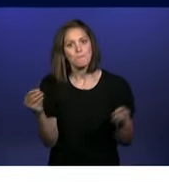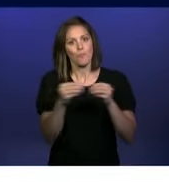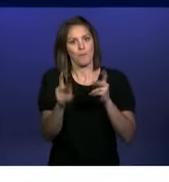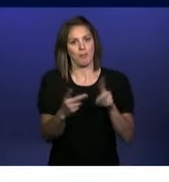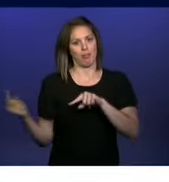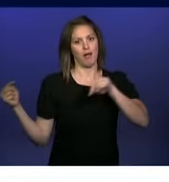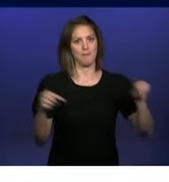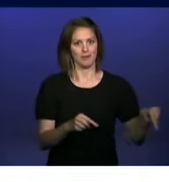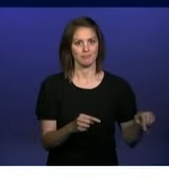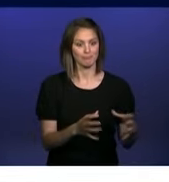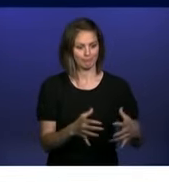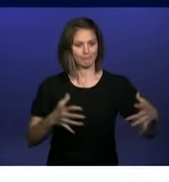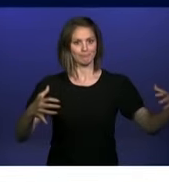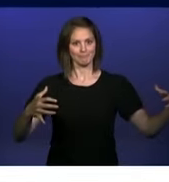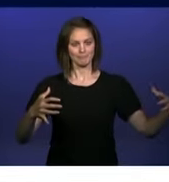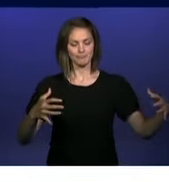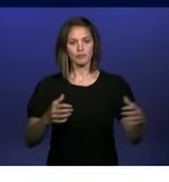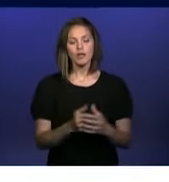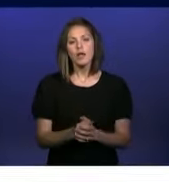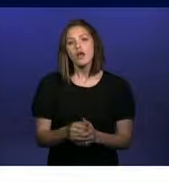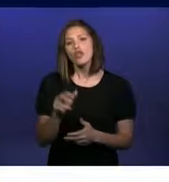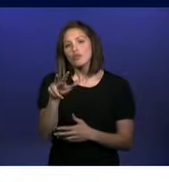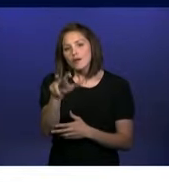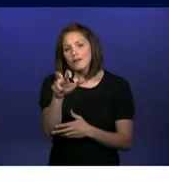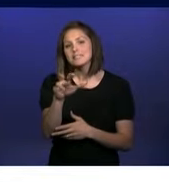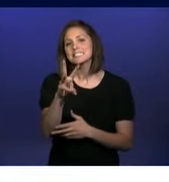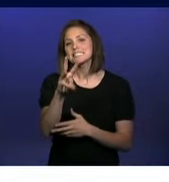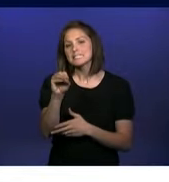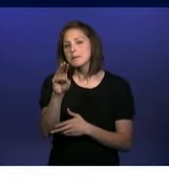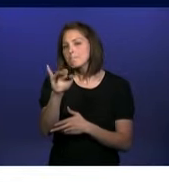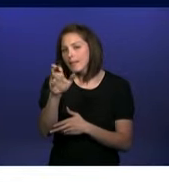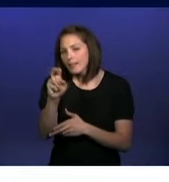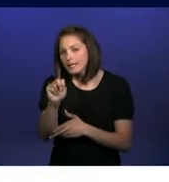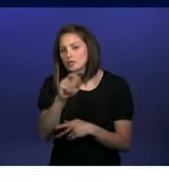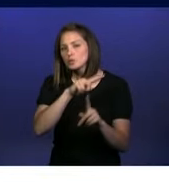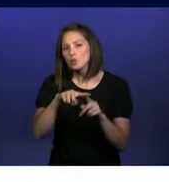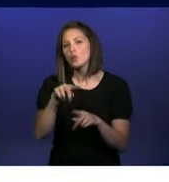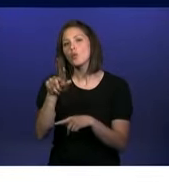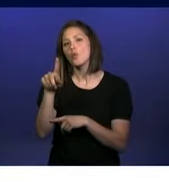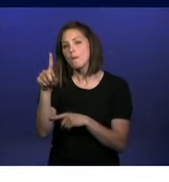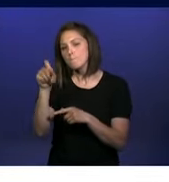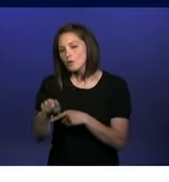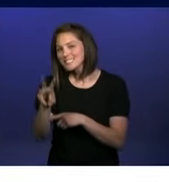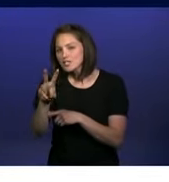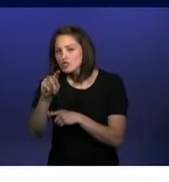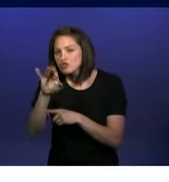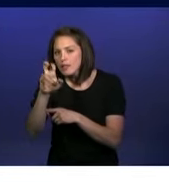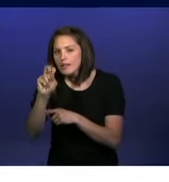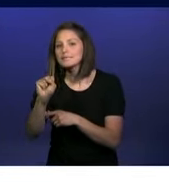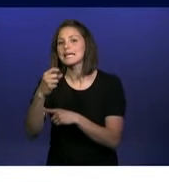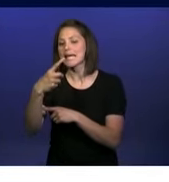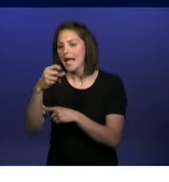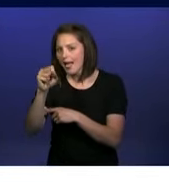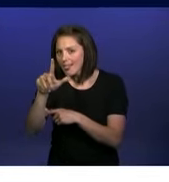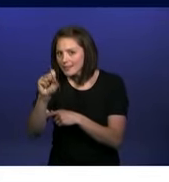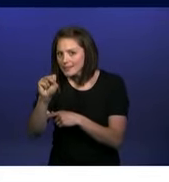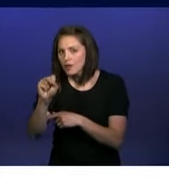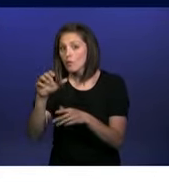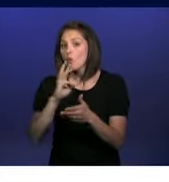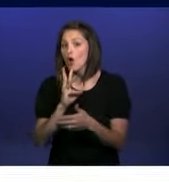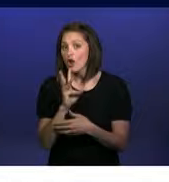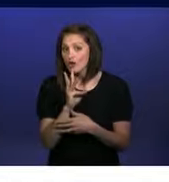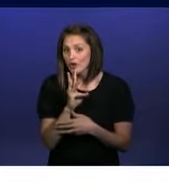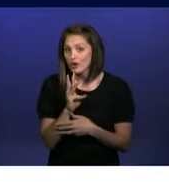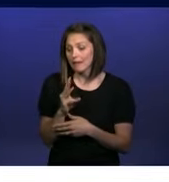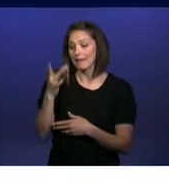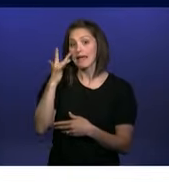there's over 360 billion to 1.6 trillion gallons of water that the Californians are